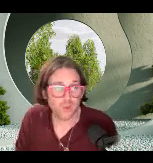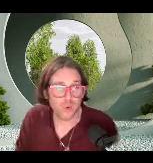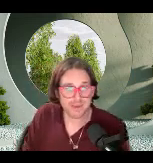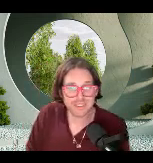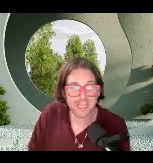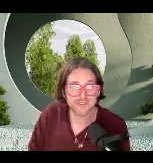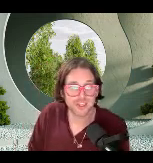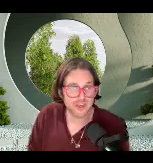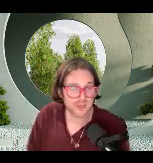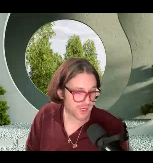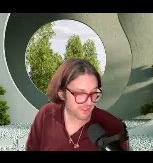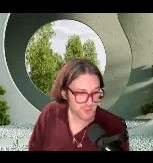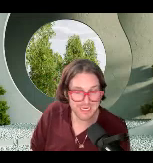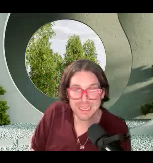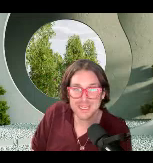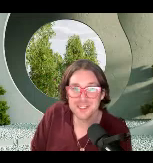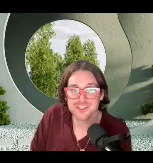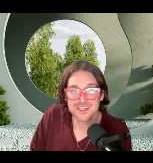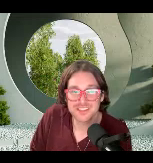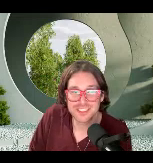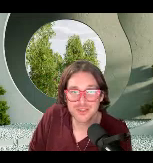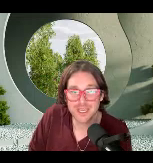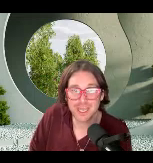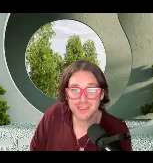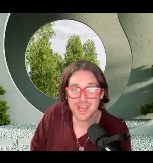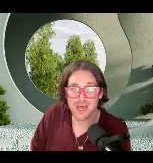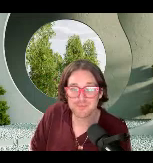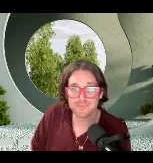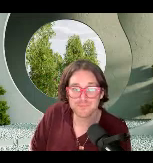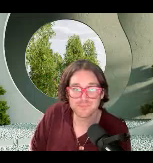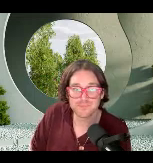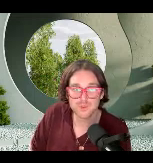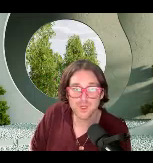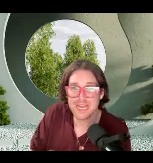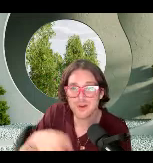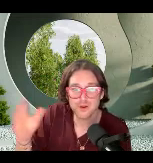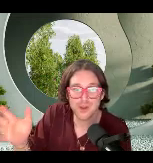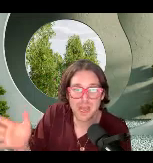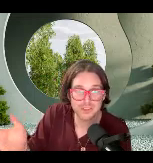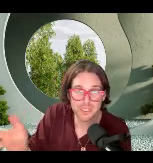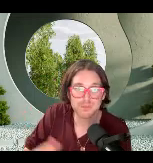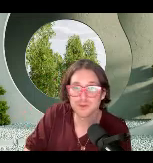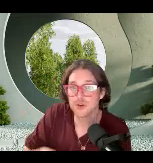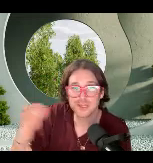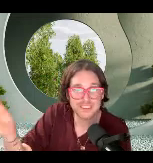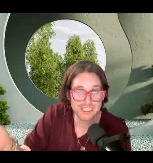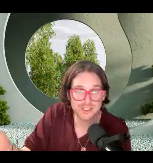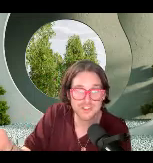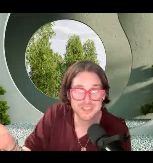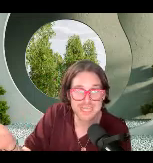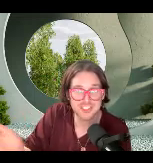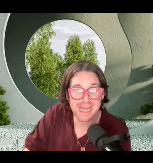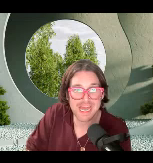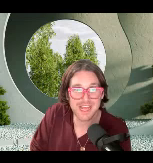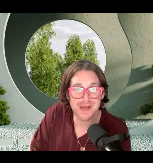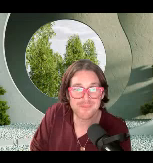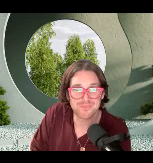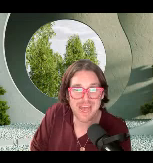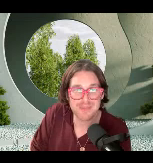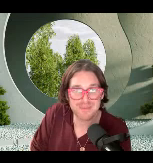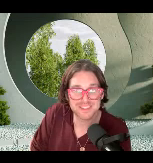So what I would like for you to do, and if you're joining asynchronously, you can tweet out your, I wouldn't tweet, but if you go to LinkedIn, you could use